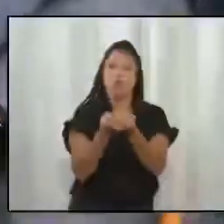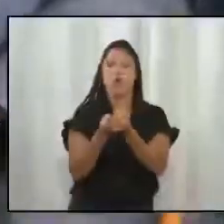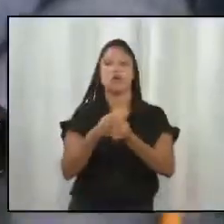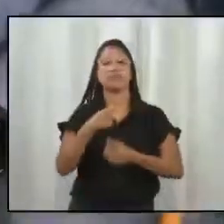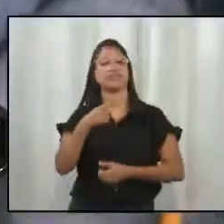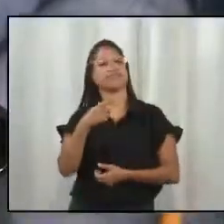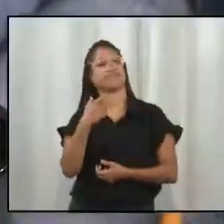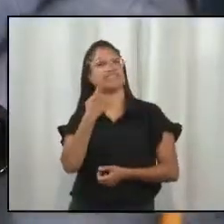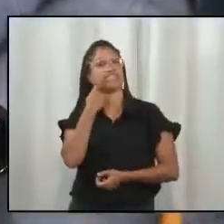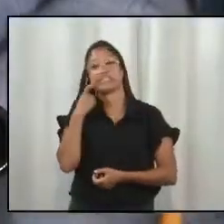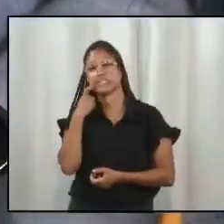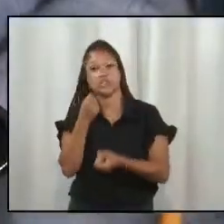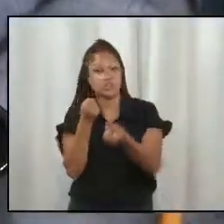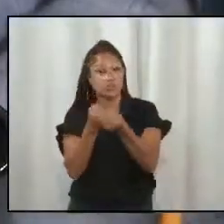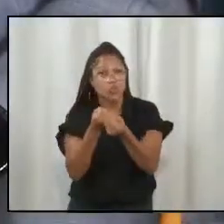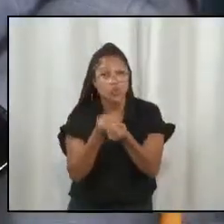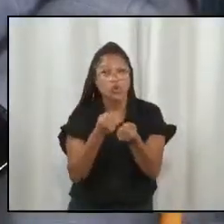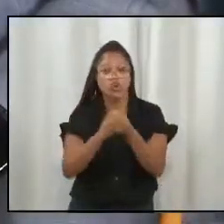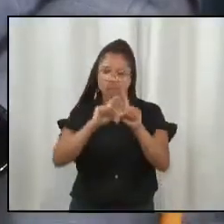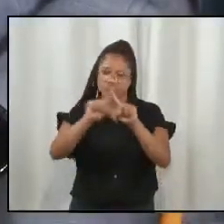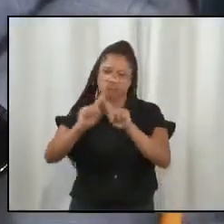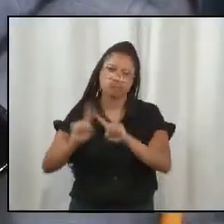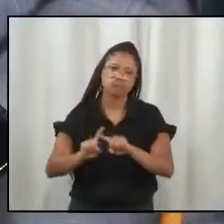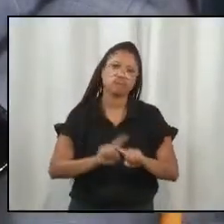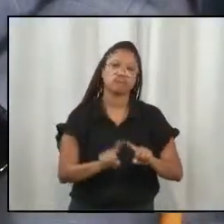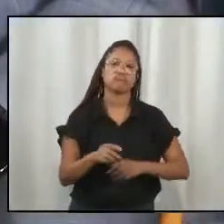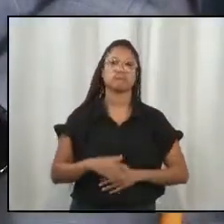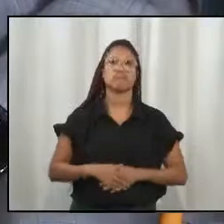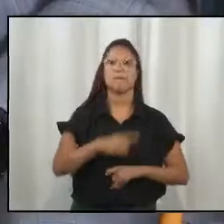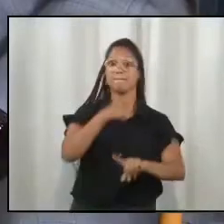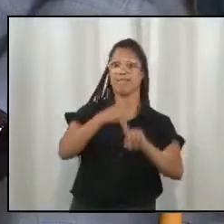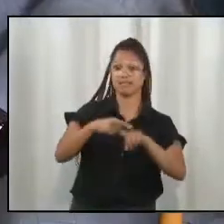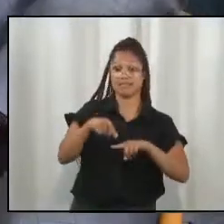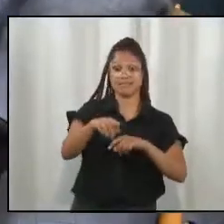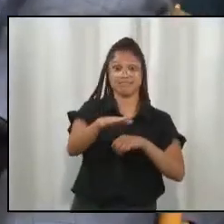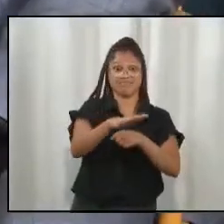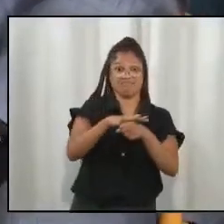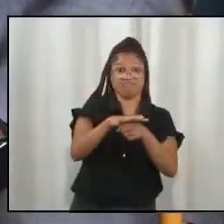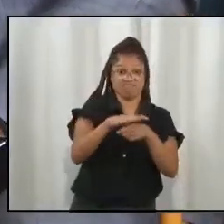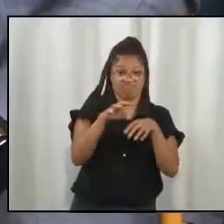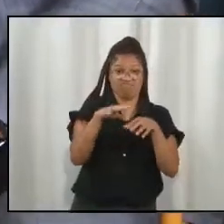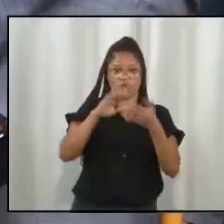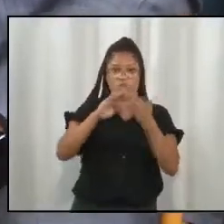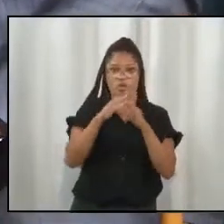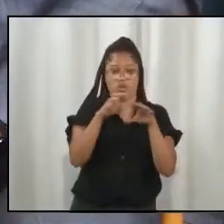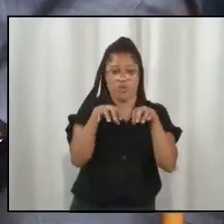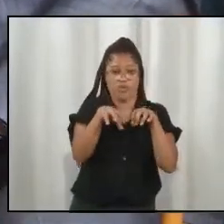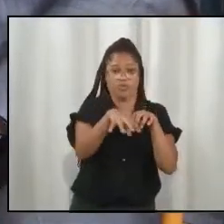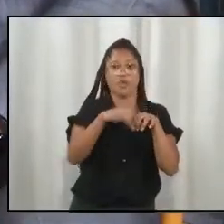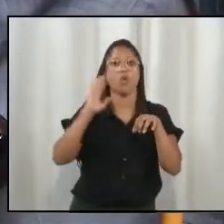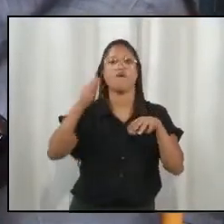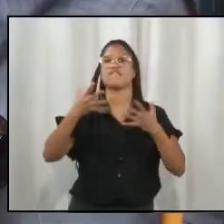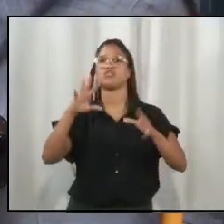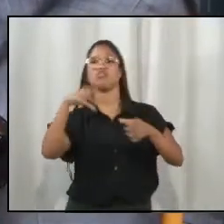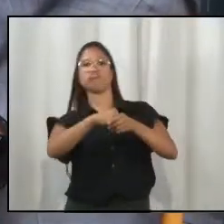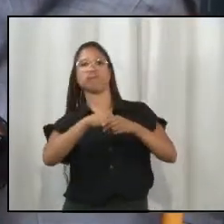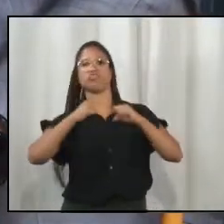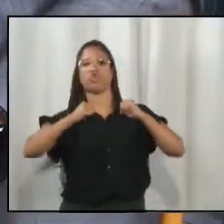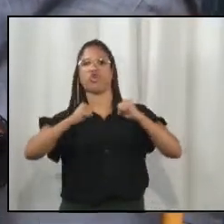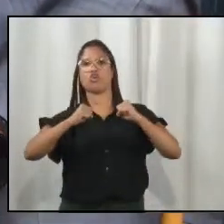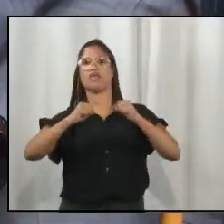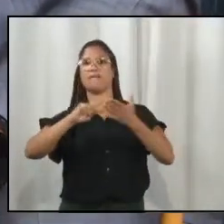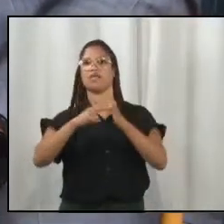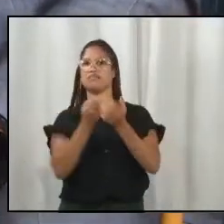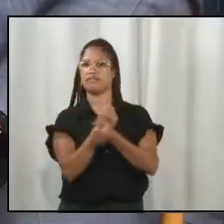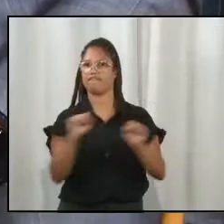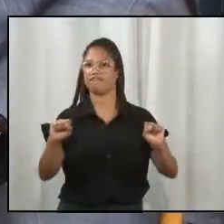And then also the vision is that the site would be secured and supervised at all times with staff on site 24/7. So the